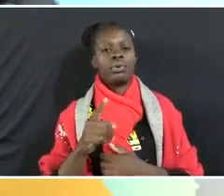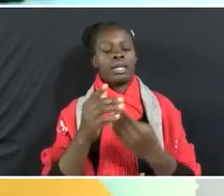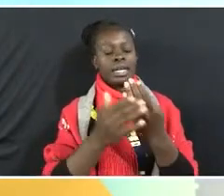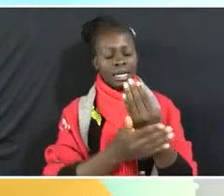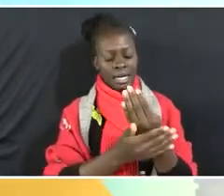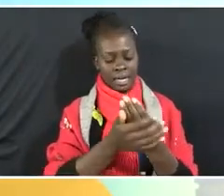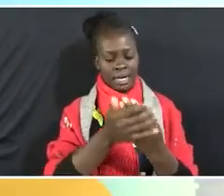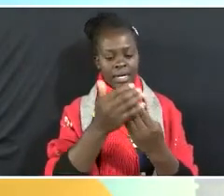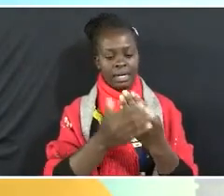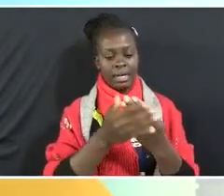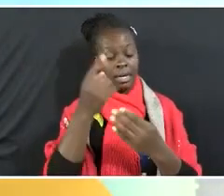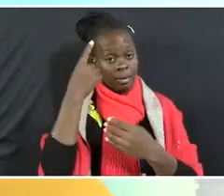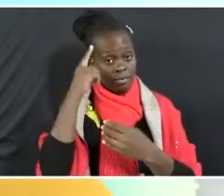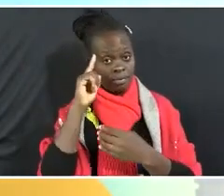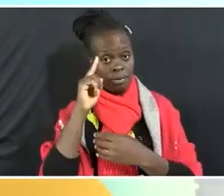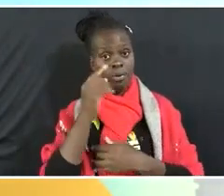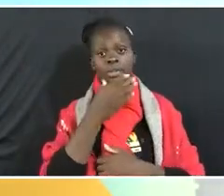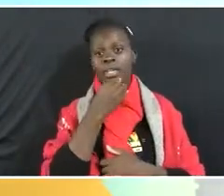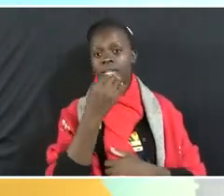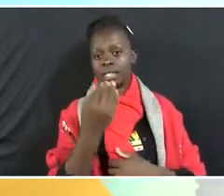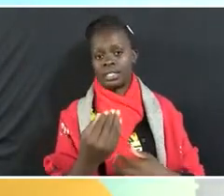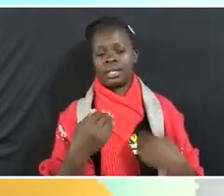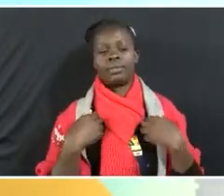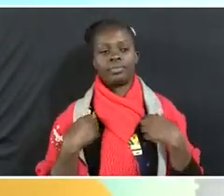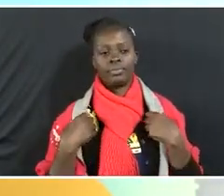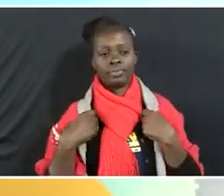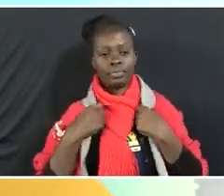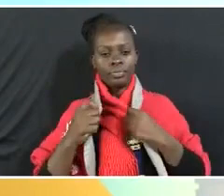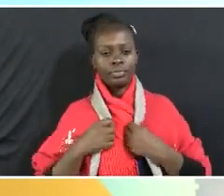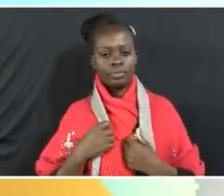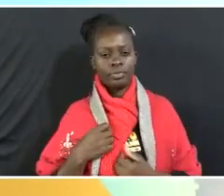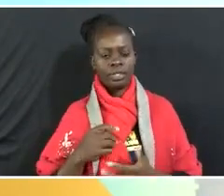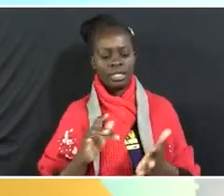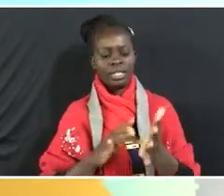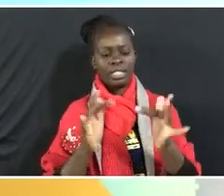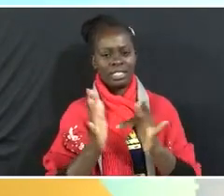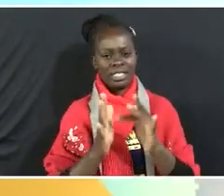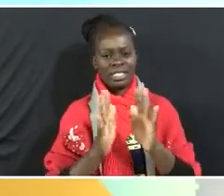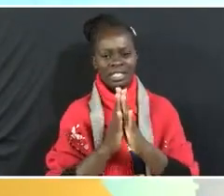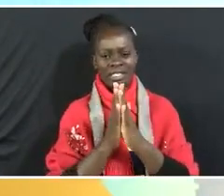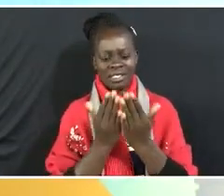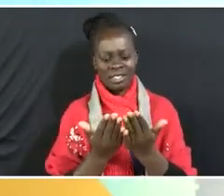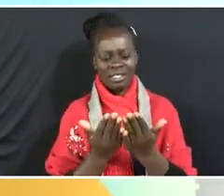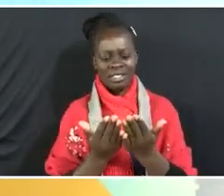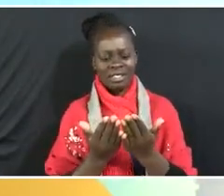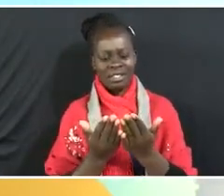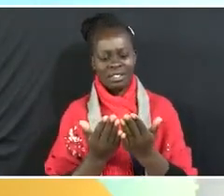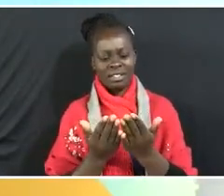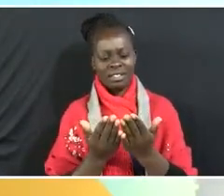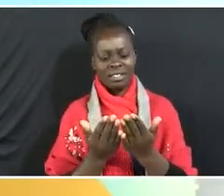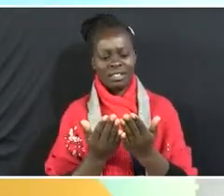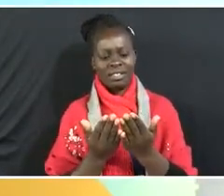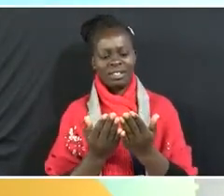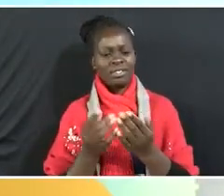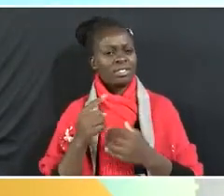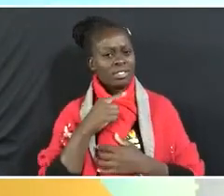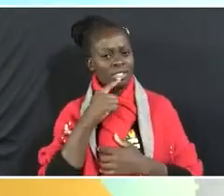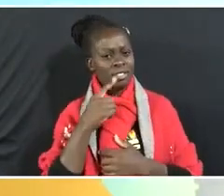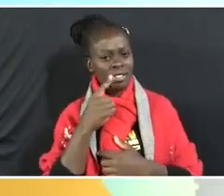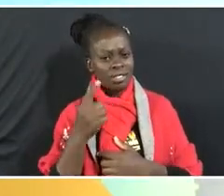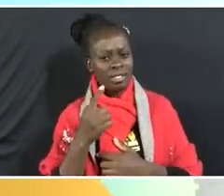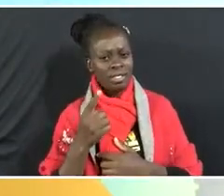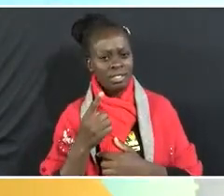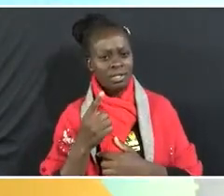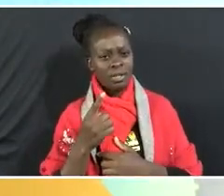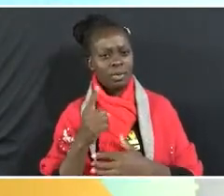And I look on the flip side, and Jesus does not only speak to the mother. You see, the problem and the biggest